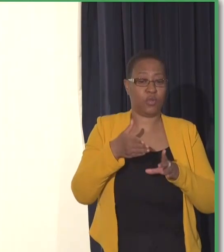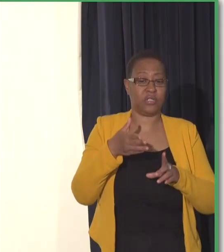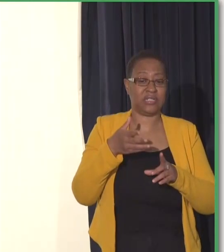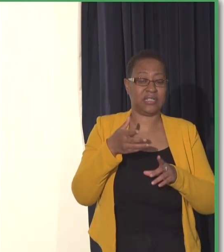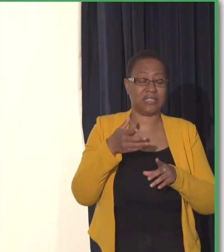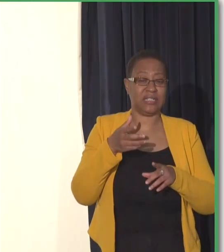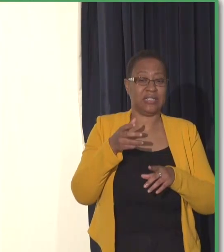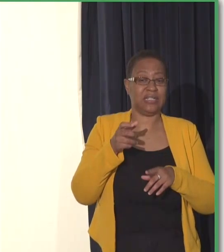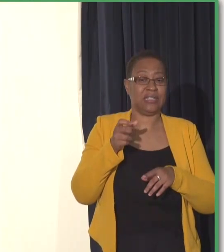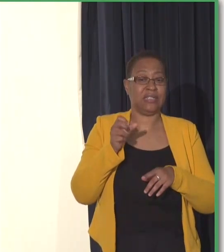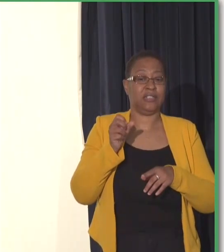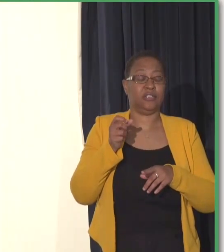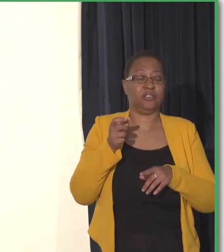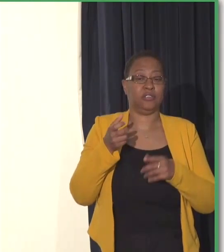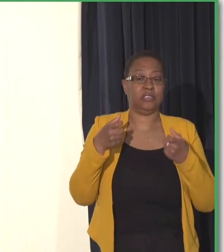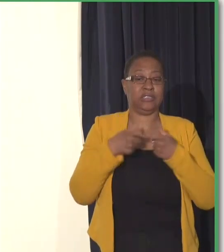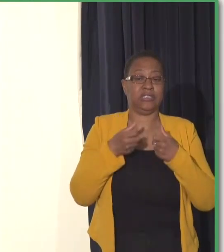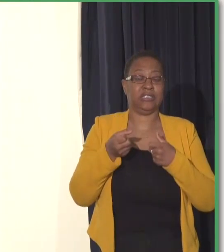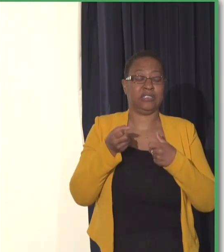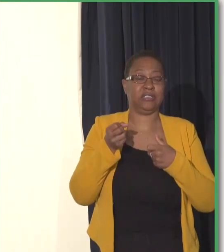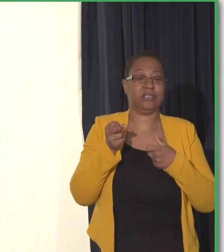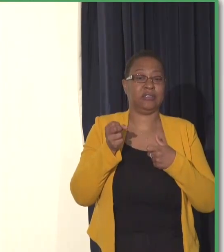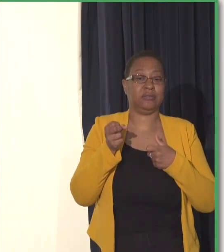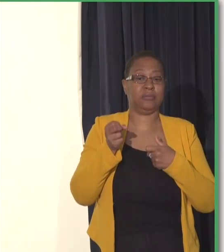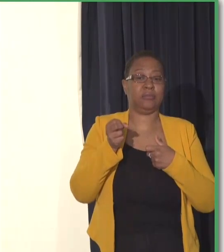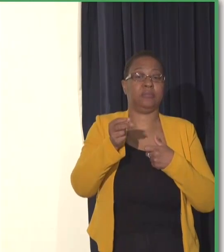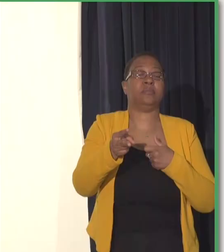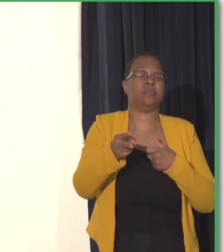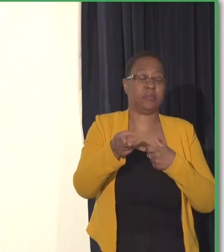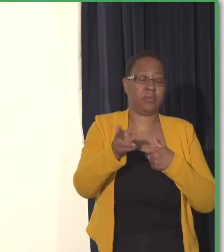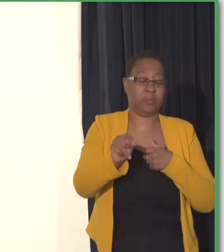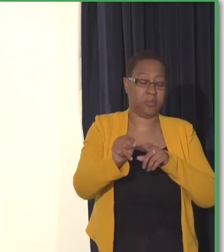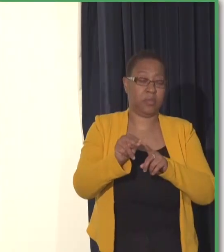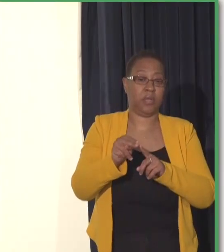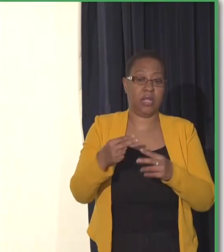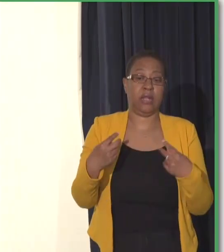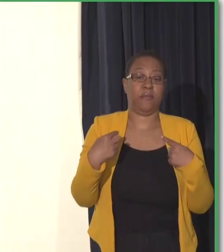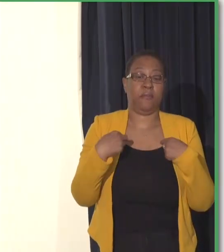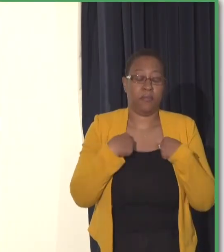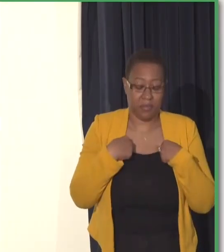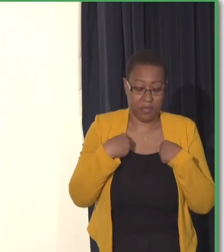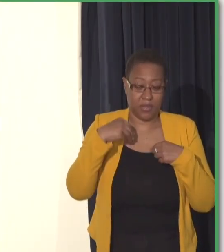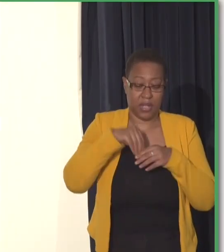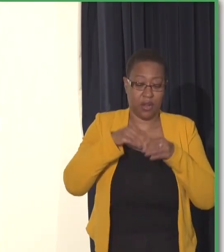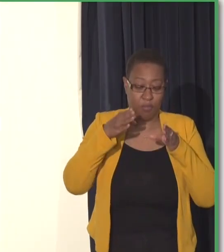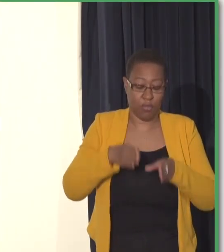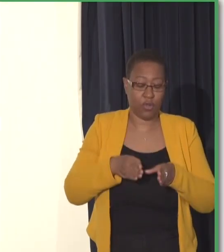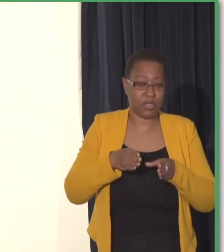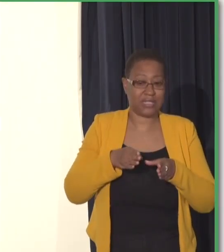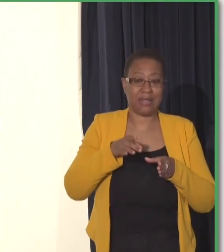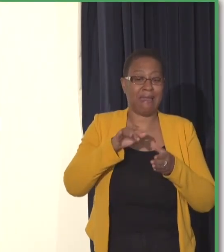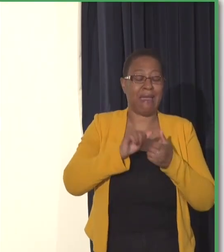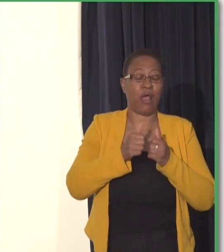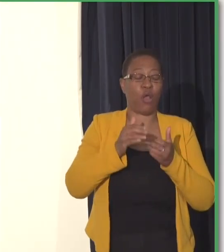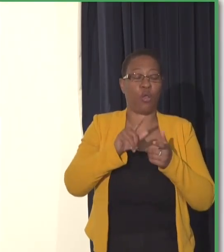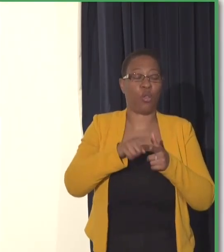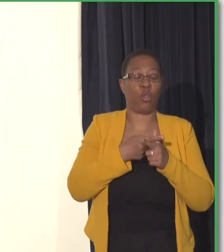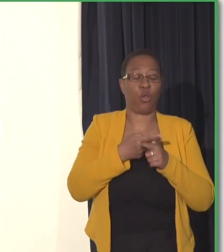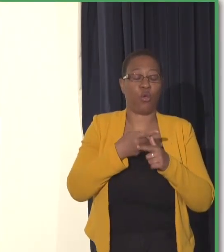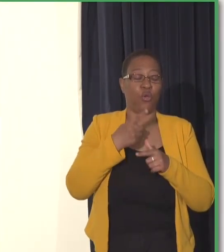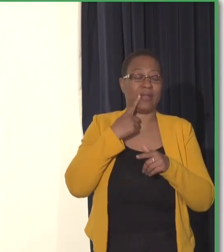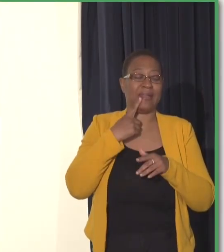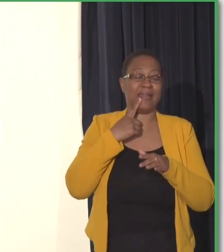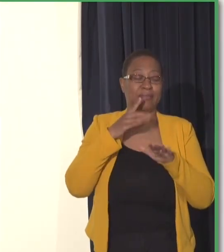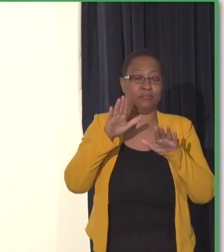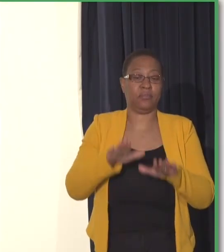taser, how long does that neutralize an individual? Well, the initial is 5 seconds. It gives